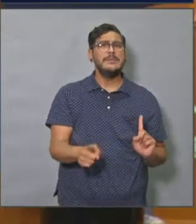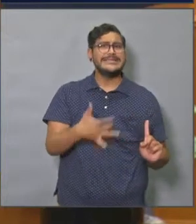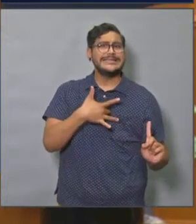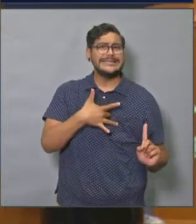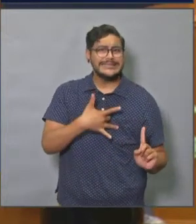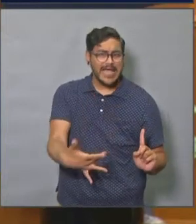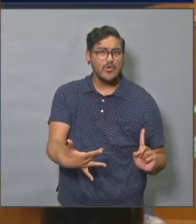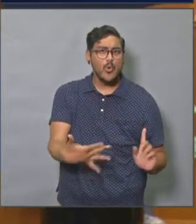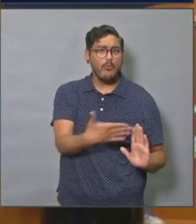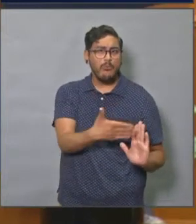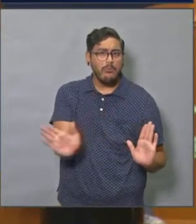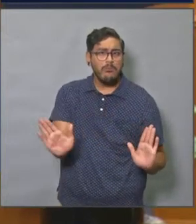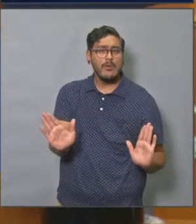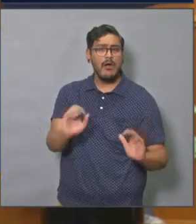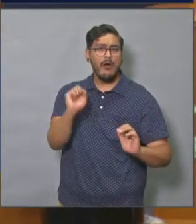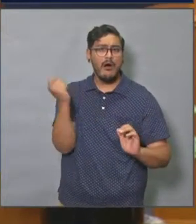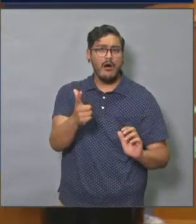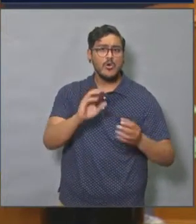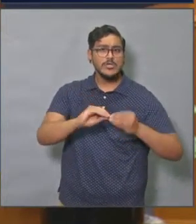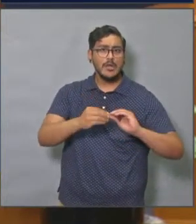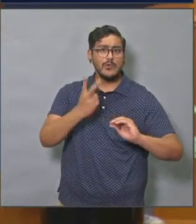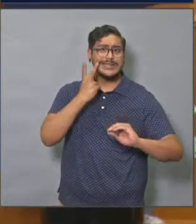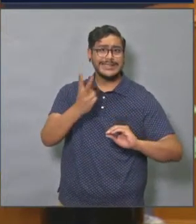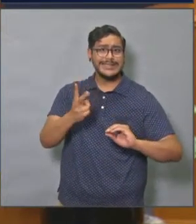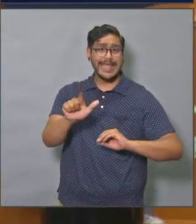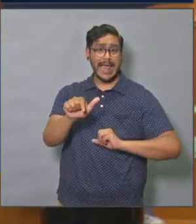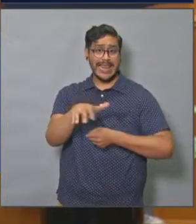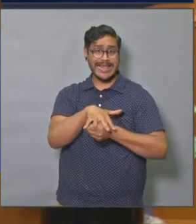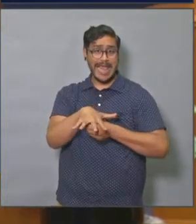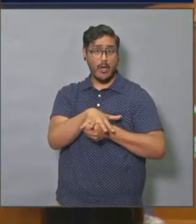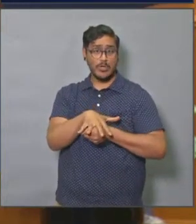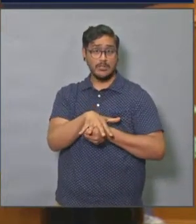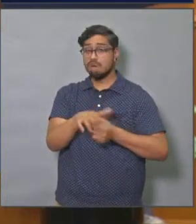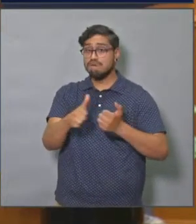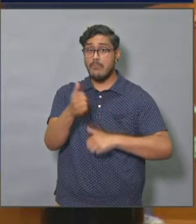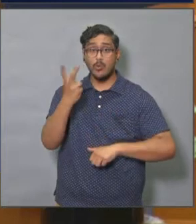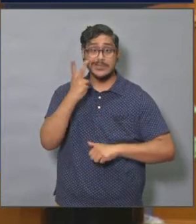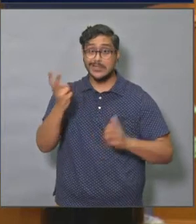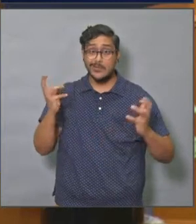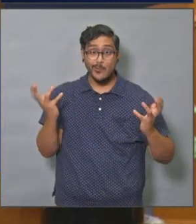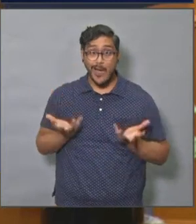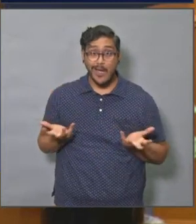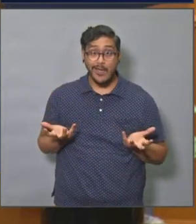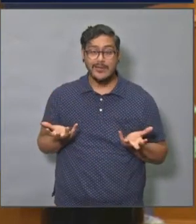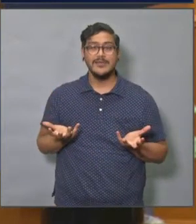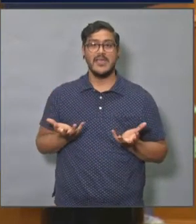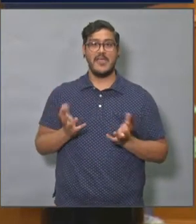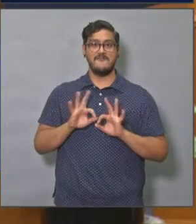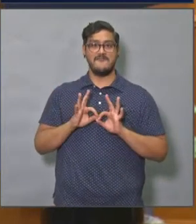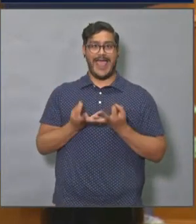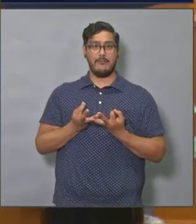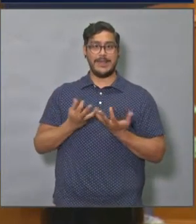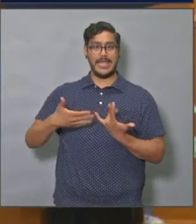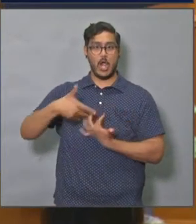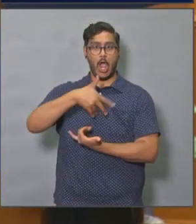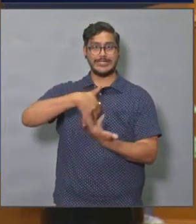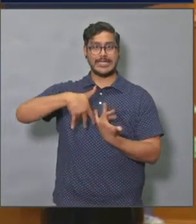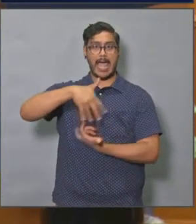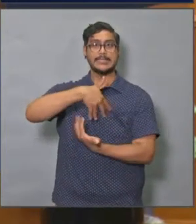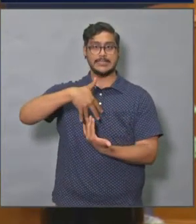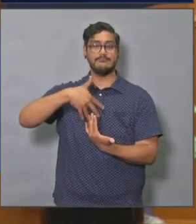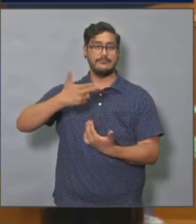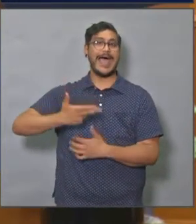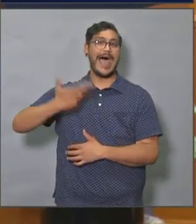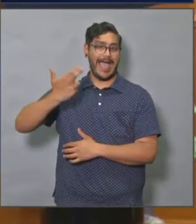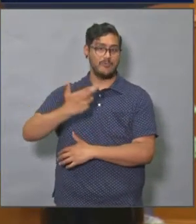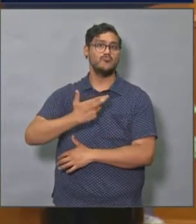LA County, most of what we're seeing is close family contacts tend to be at higher risk